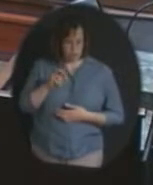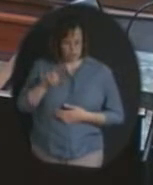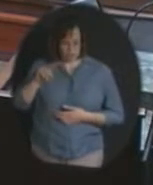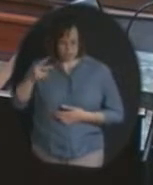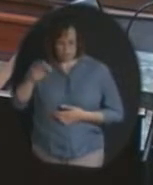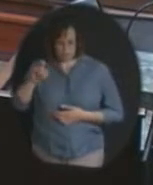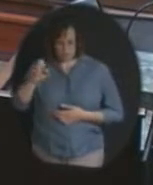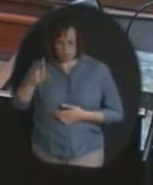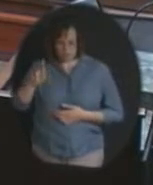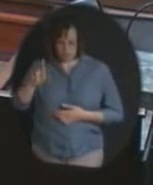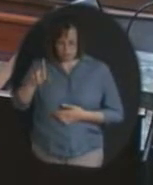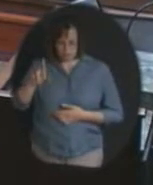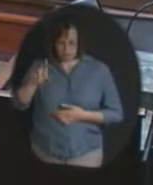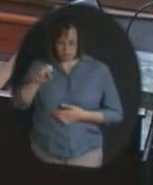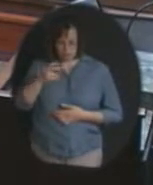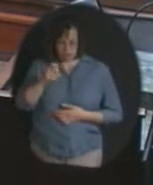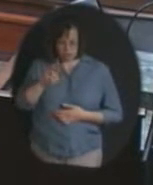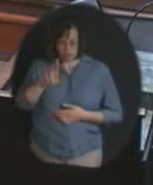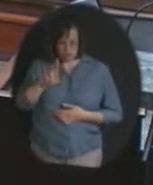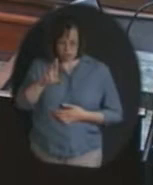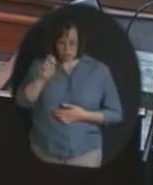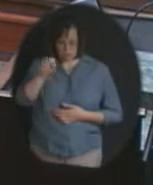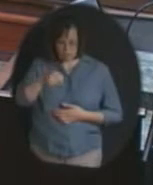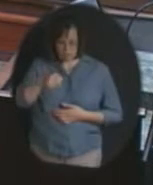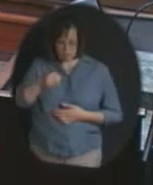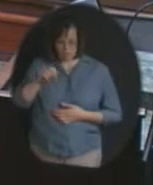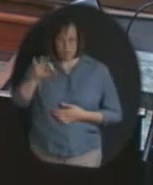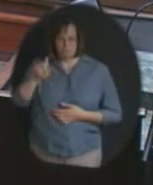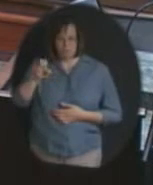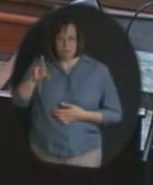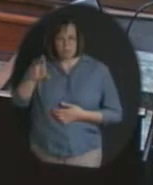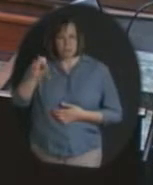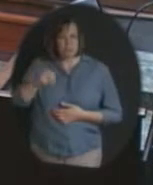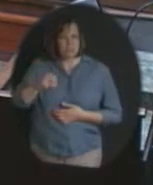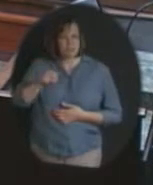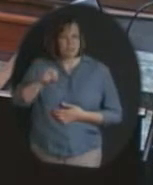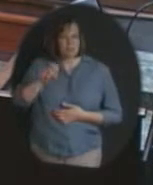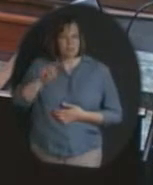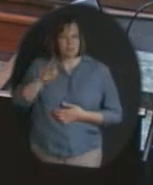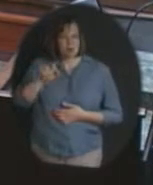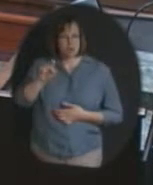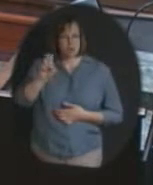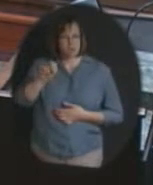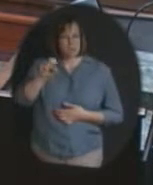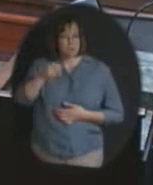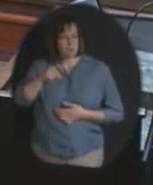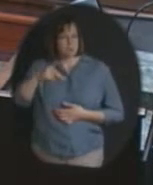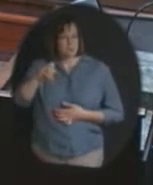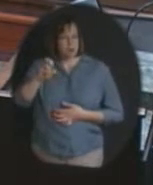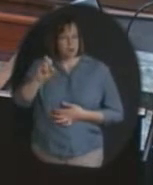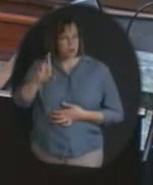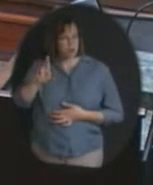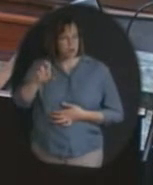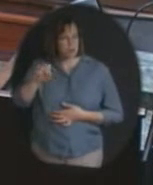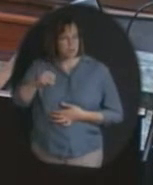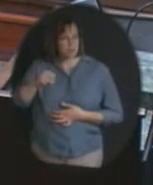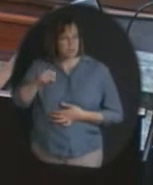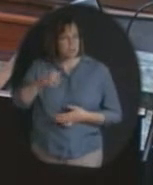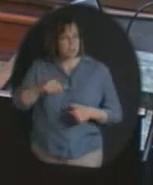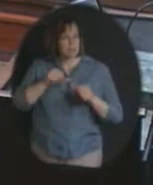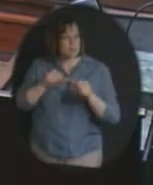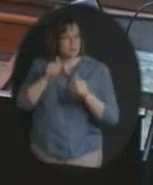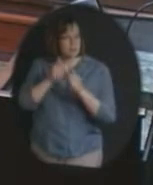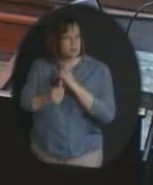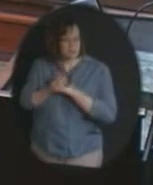Ms. Felter. Would you call the roll, please? Mr. Scheer? Yes. Mrs. Felter? Yes. Mrs. Martin? Yes. Mr. Parker? Yes. Motion